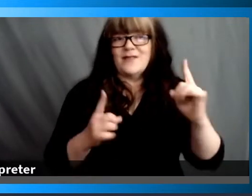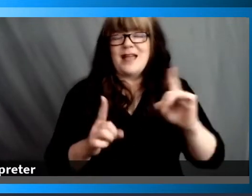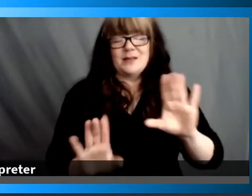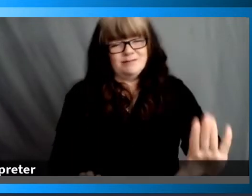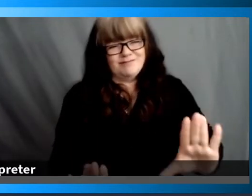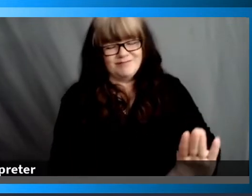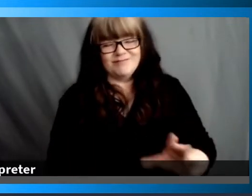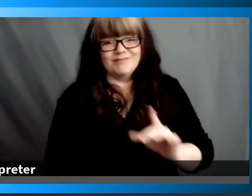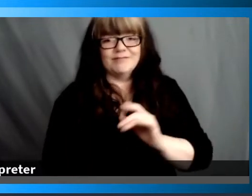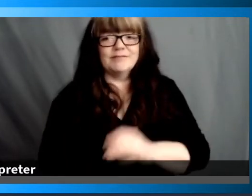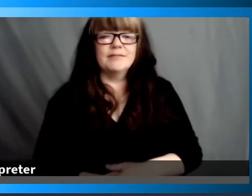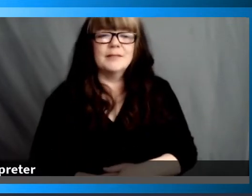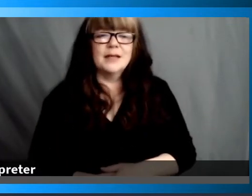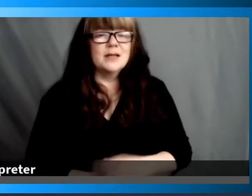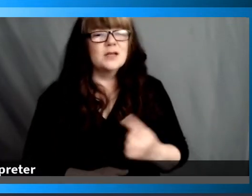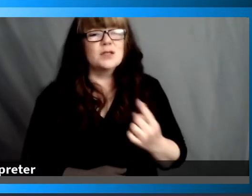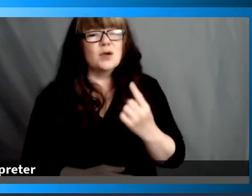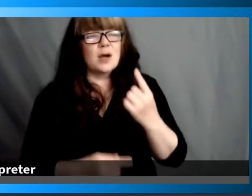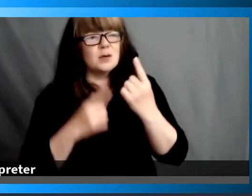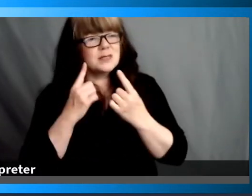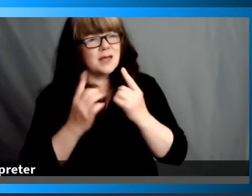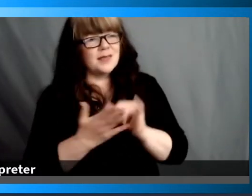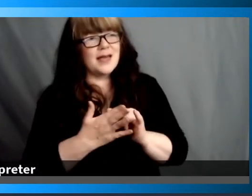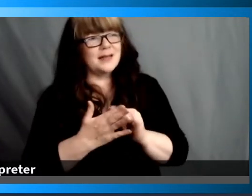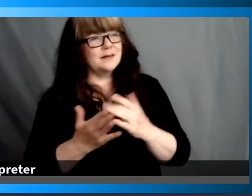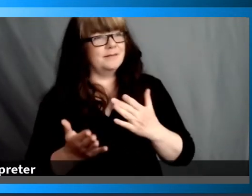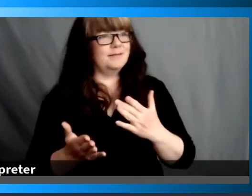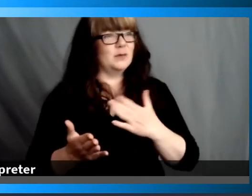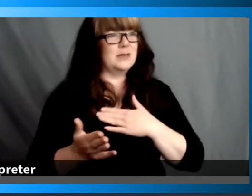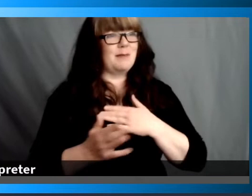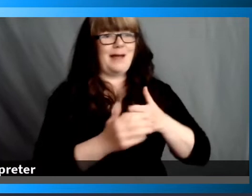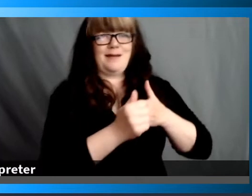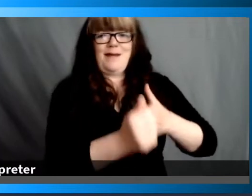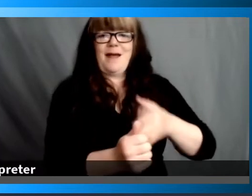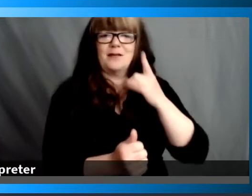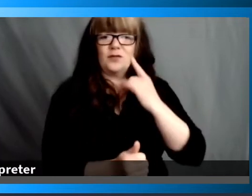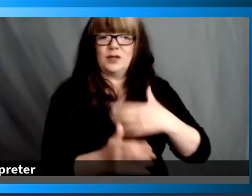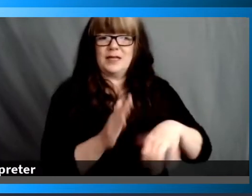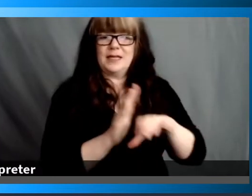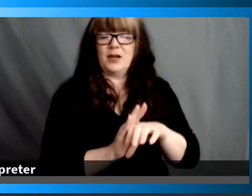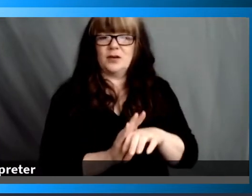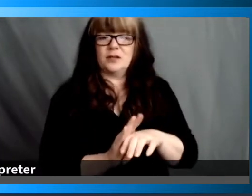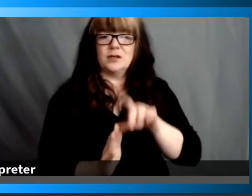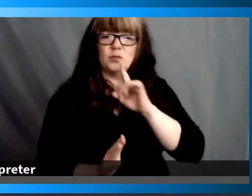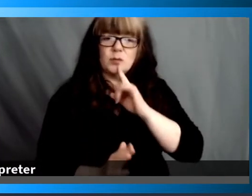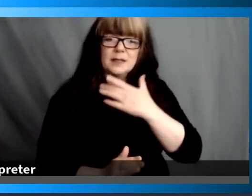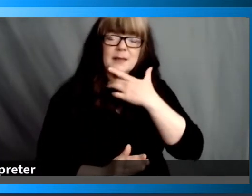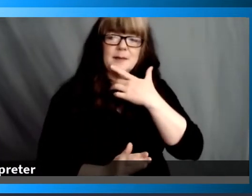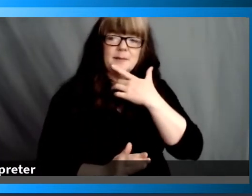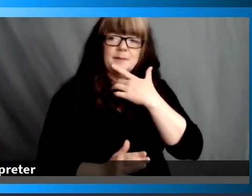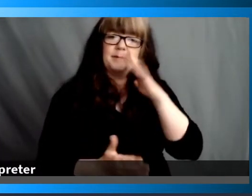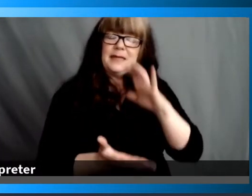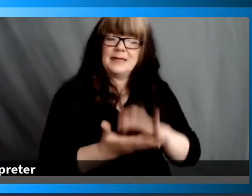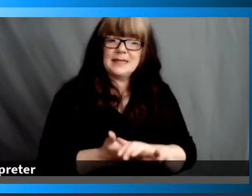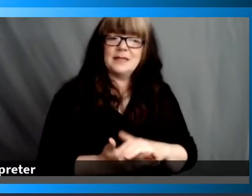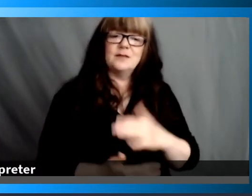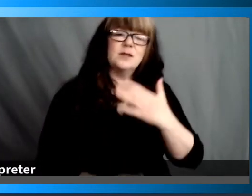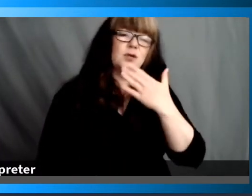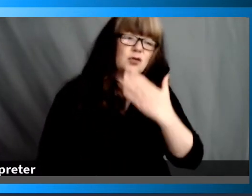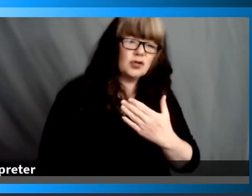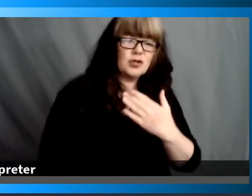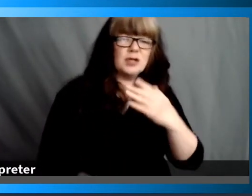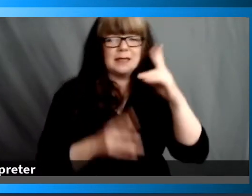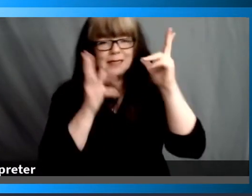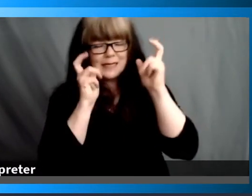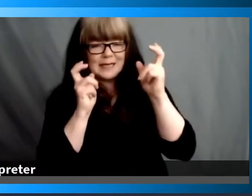that's always what I kept in mind. That was my North Star with the guy, of like, he really believes in like good and evil, and like being that you